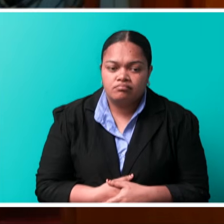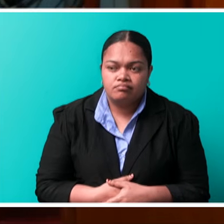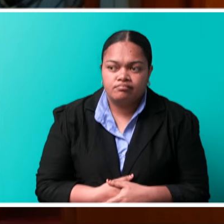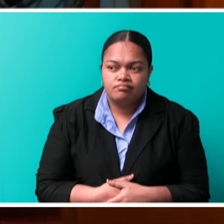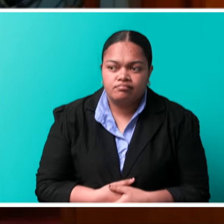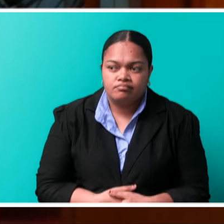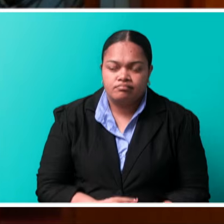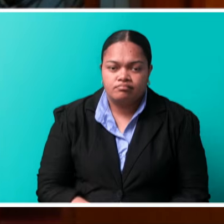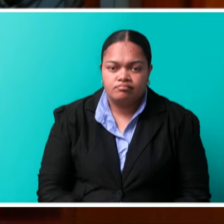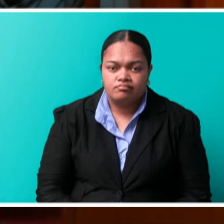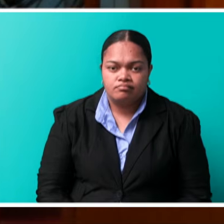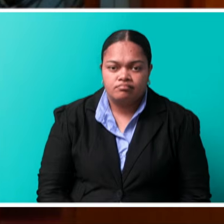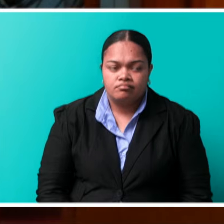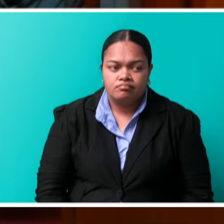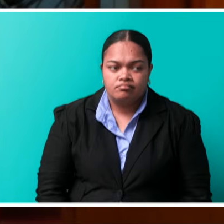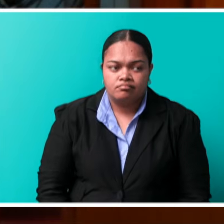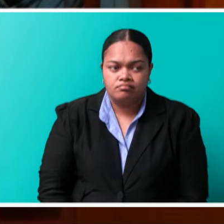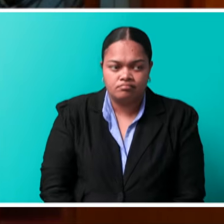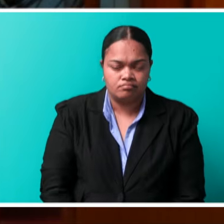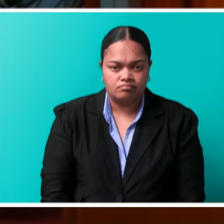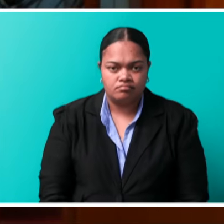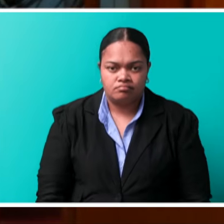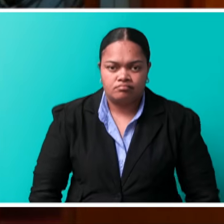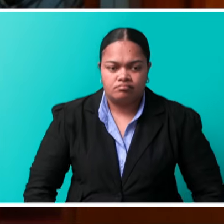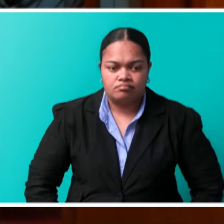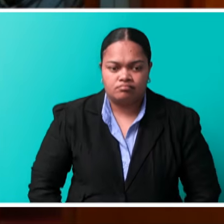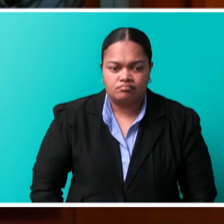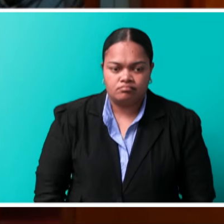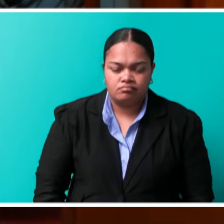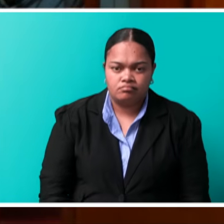While on FNPF, we're still working on the